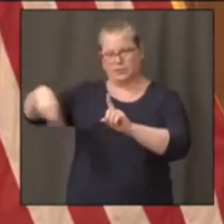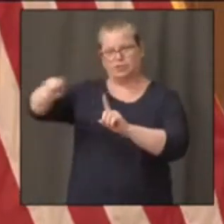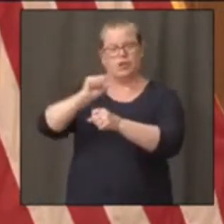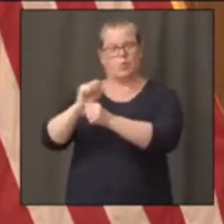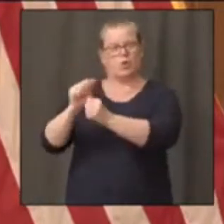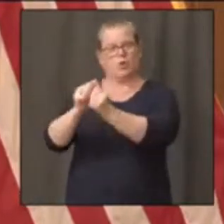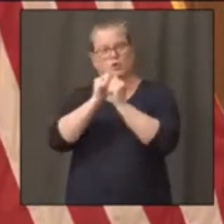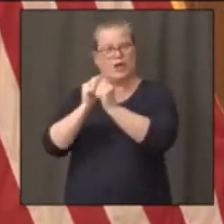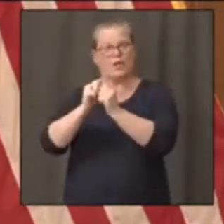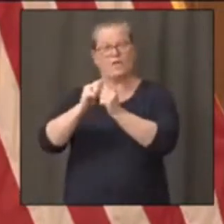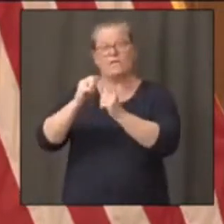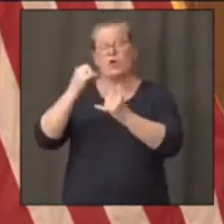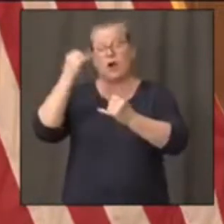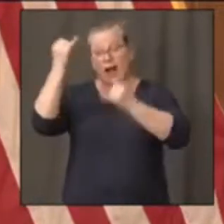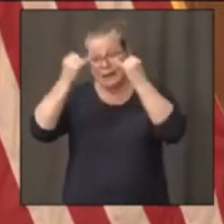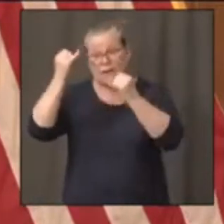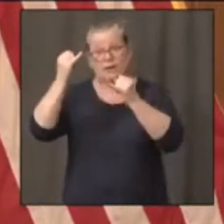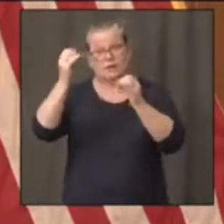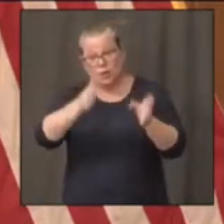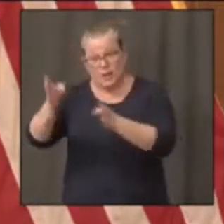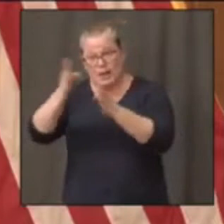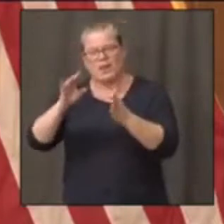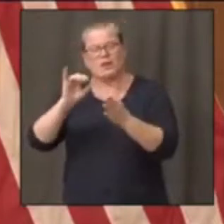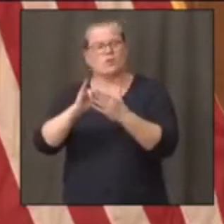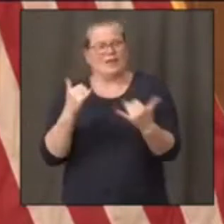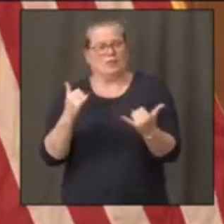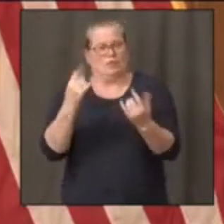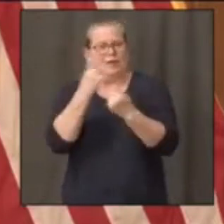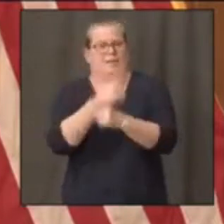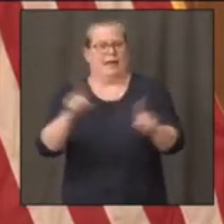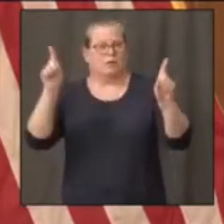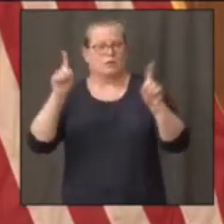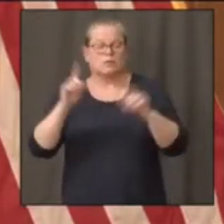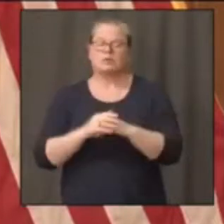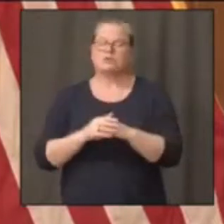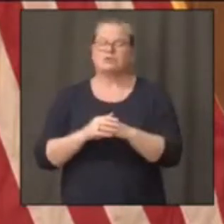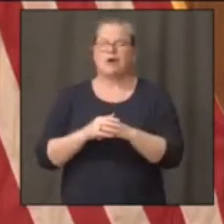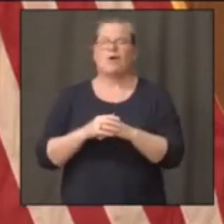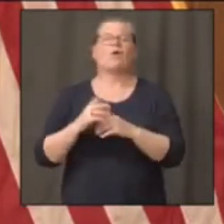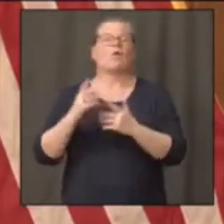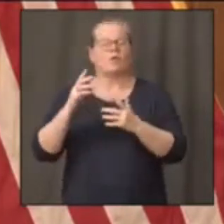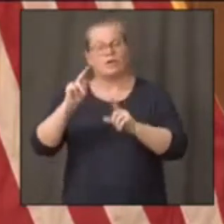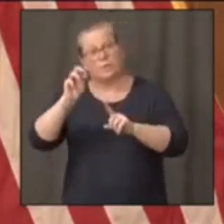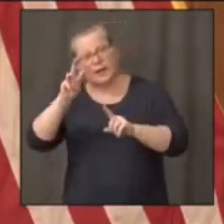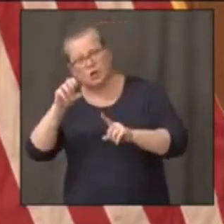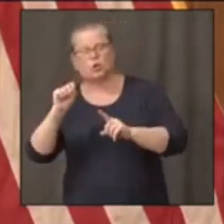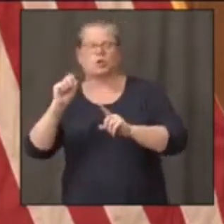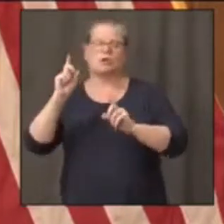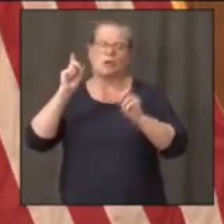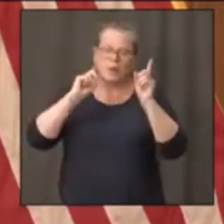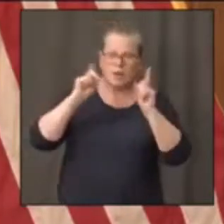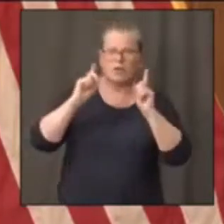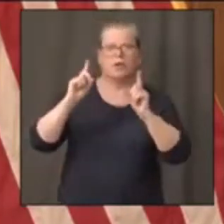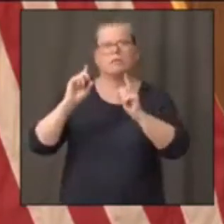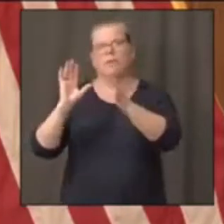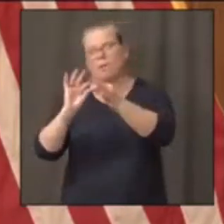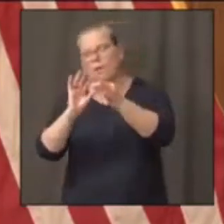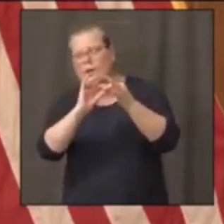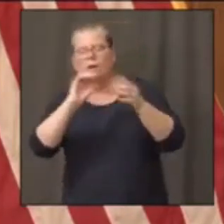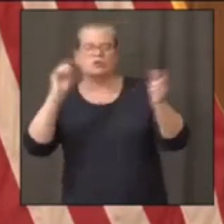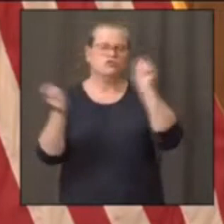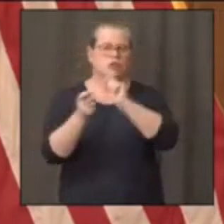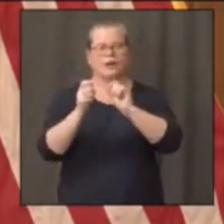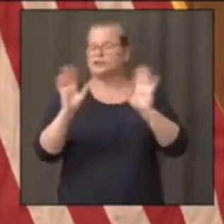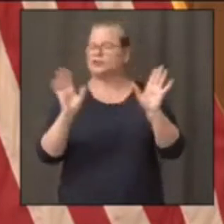is. So I know that there's been news out there and various things saying that there's been a reversal of position, but the position the